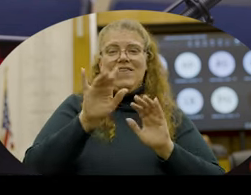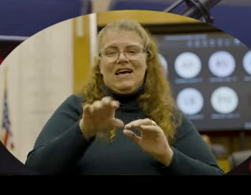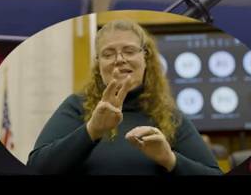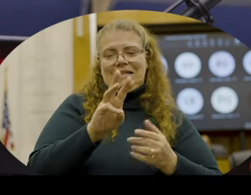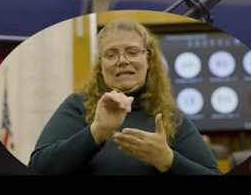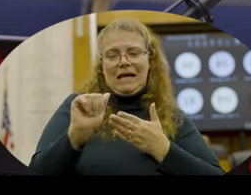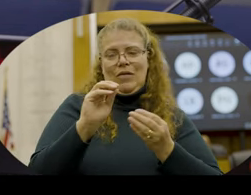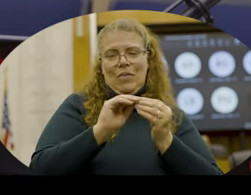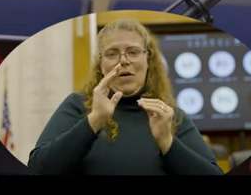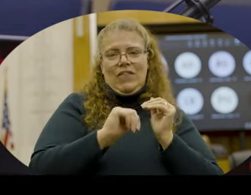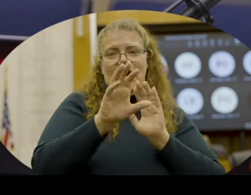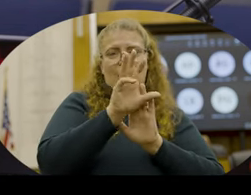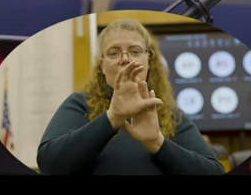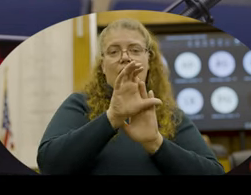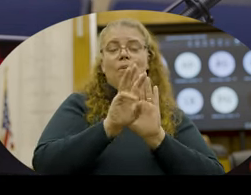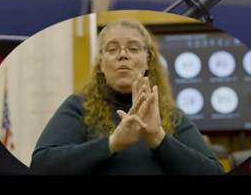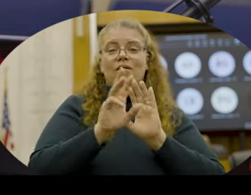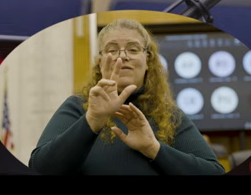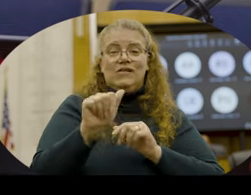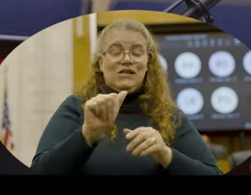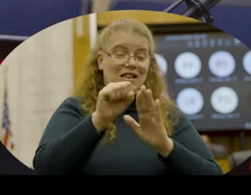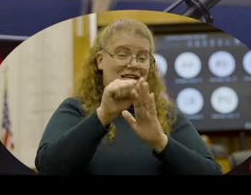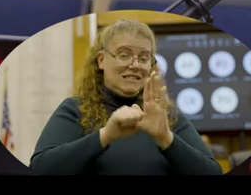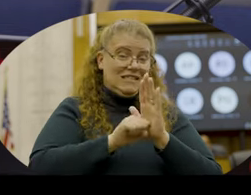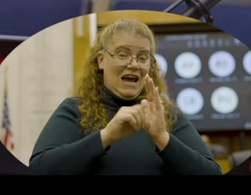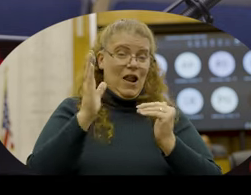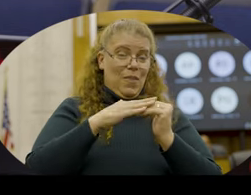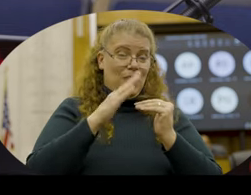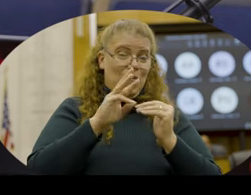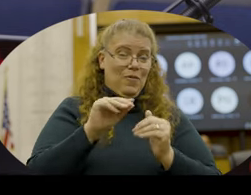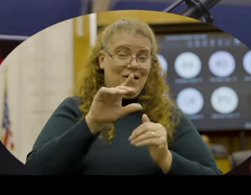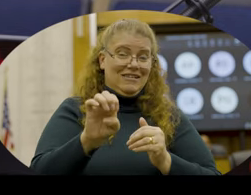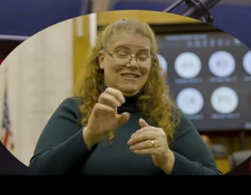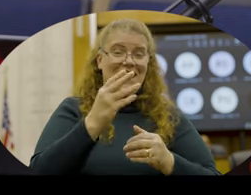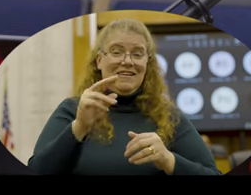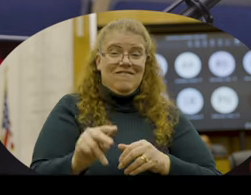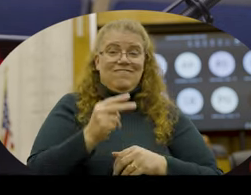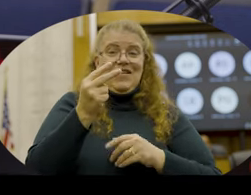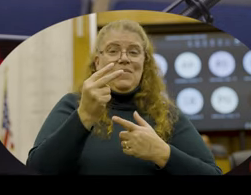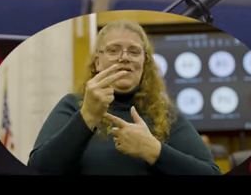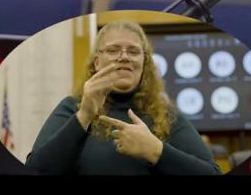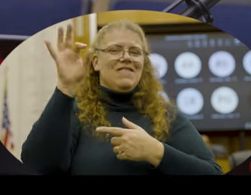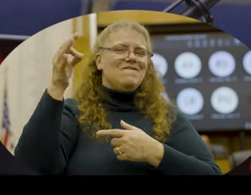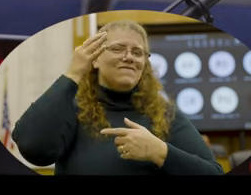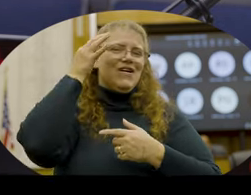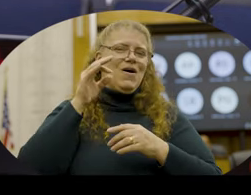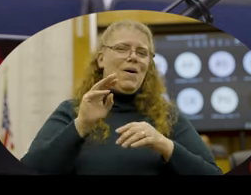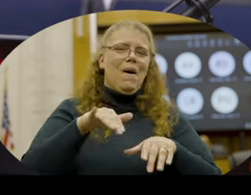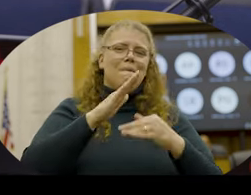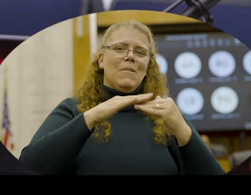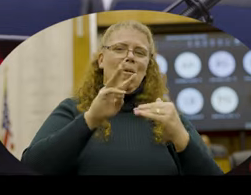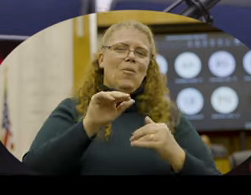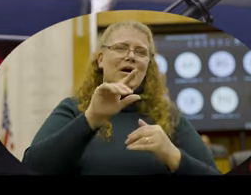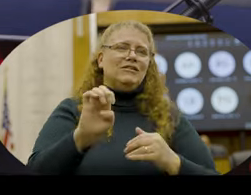deferred capital maintenance needs. I know this may seem like a lot, but due to economic downturns and disinvestments dating